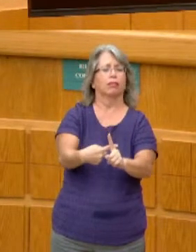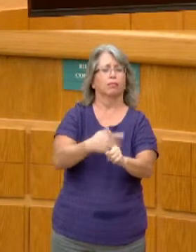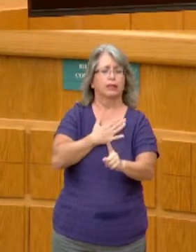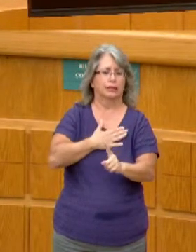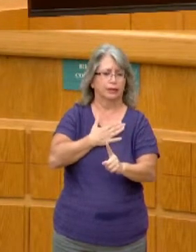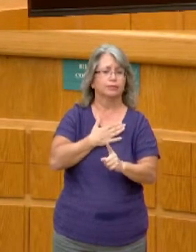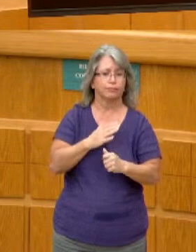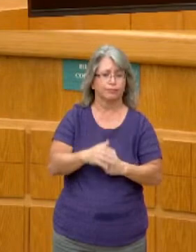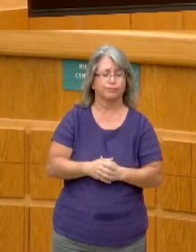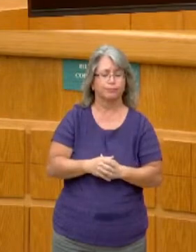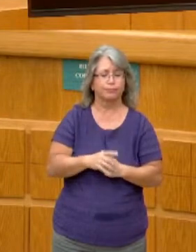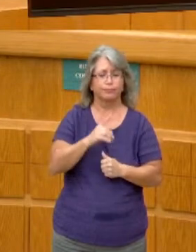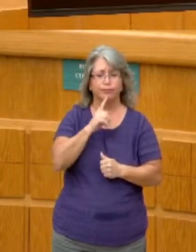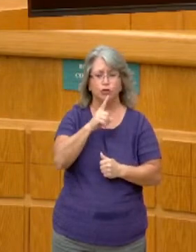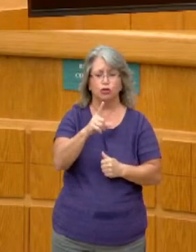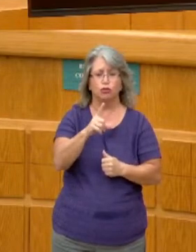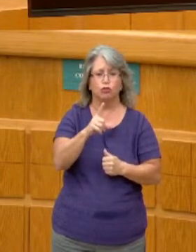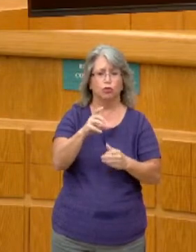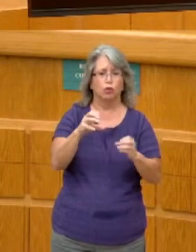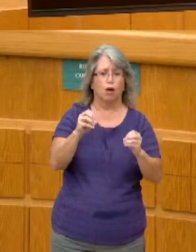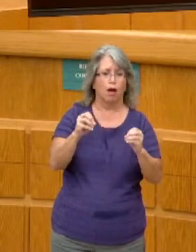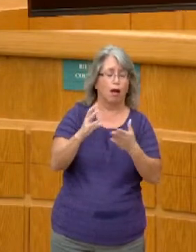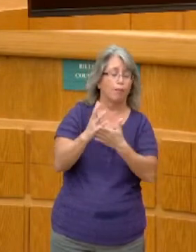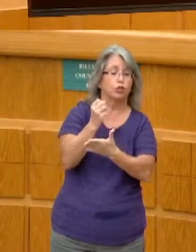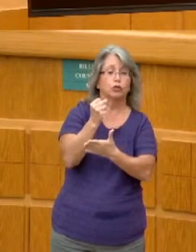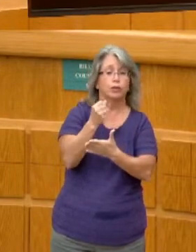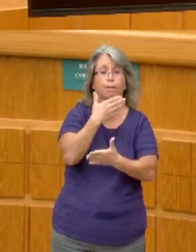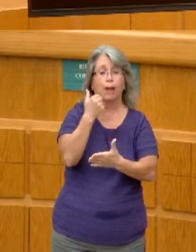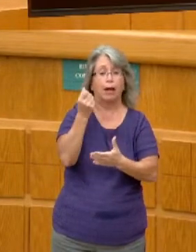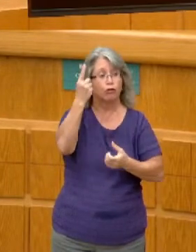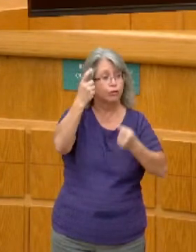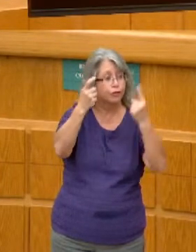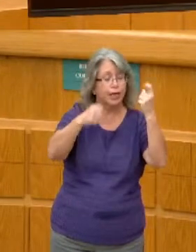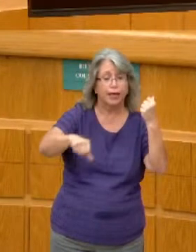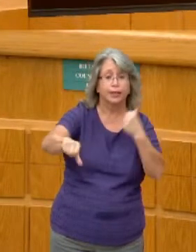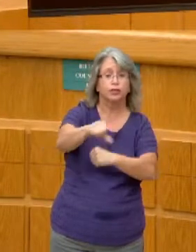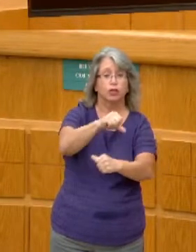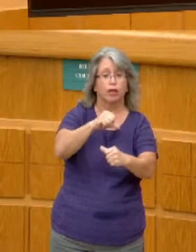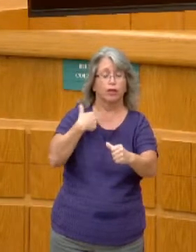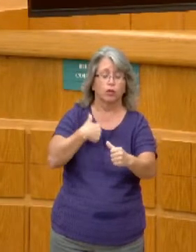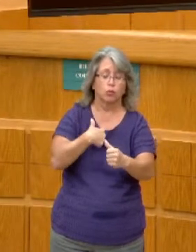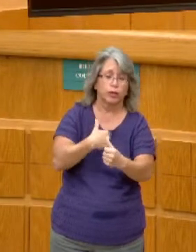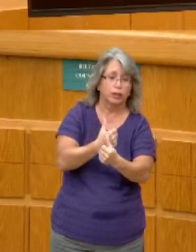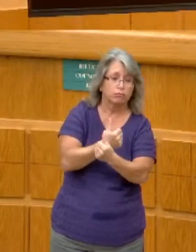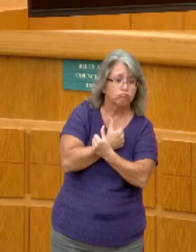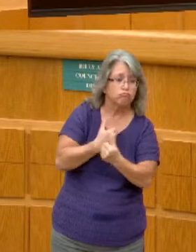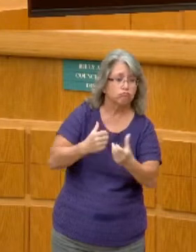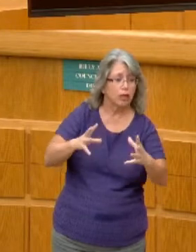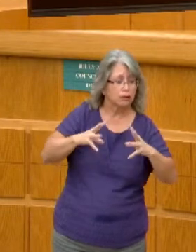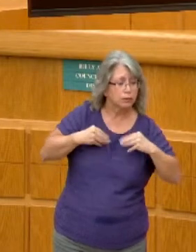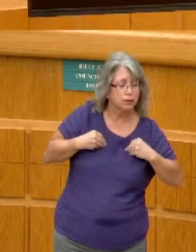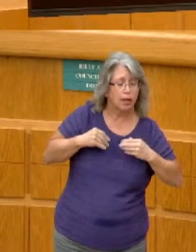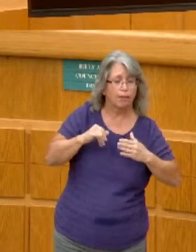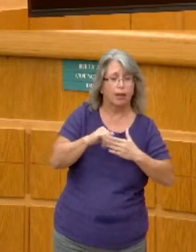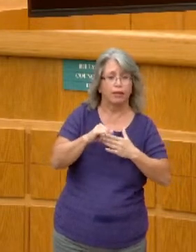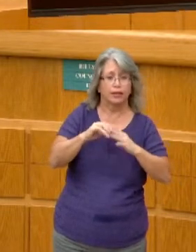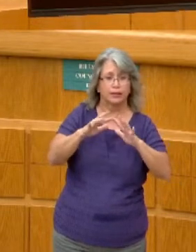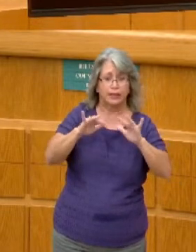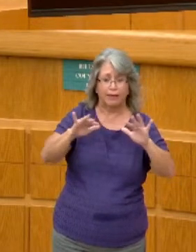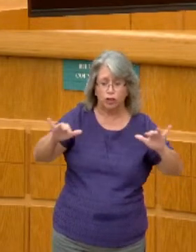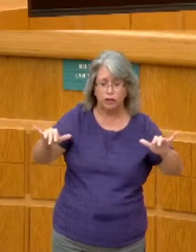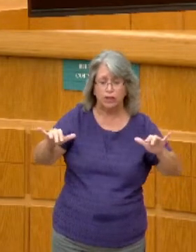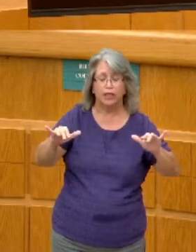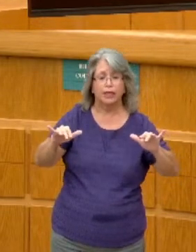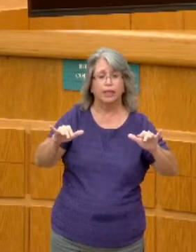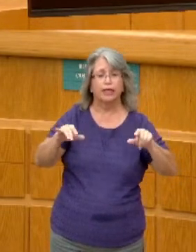an opportunity to better understand one another. And we embrace this diversity while we reinforce the bonds that